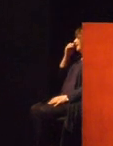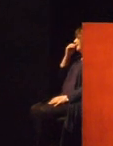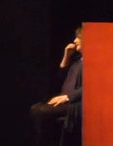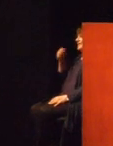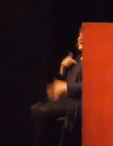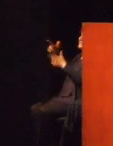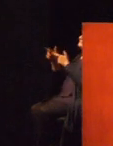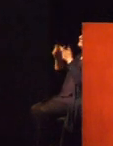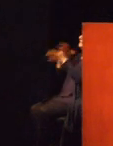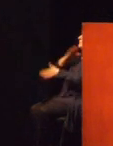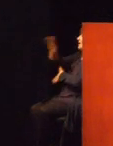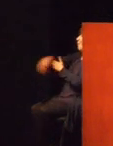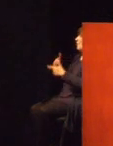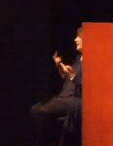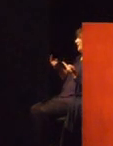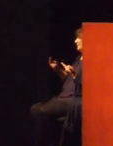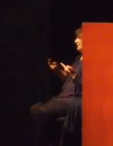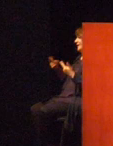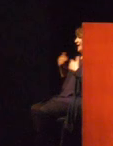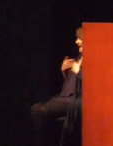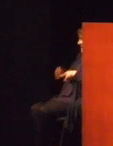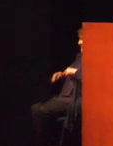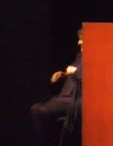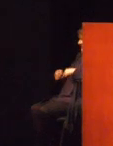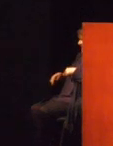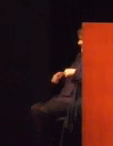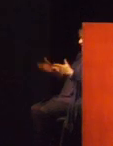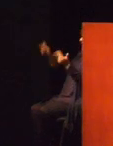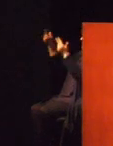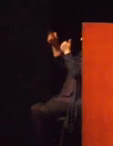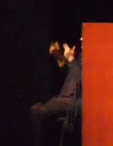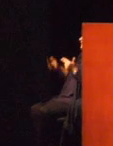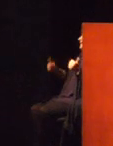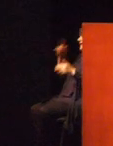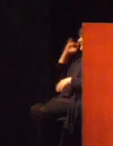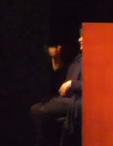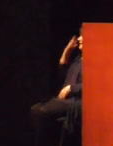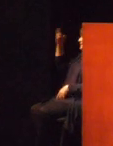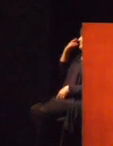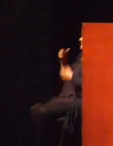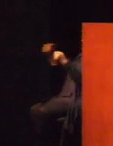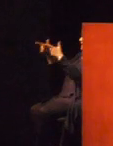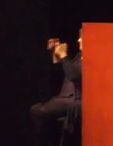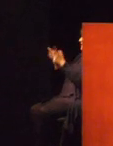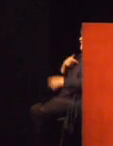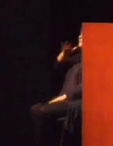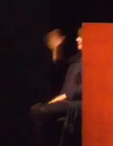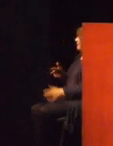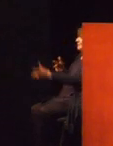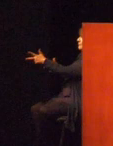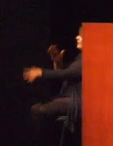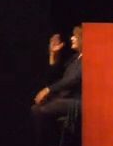a speeder my whole life. I have anxiety. I think that's why I drive fast. But I've never been pulled